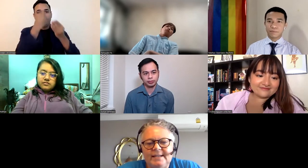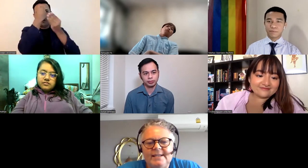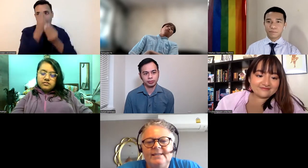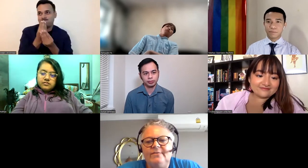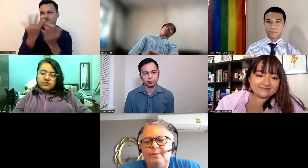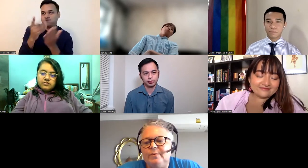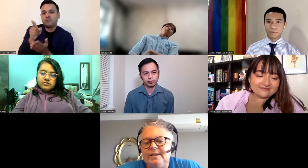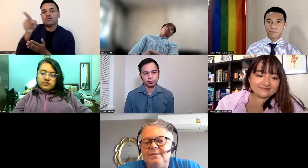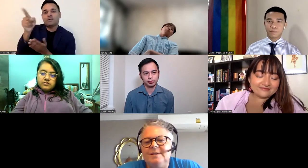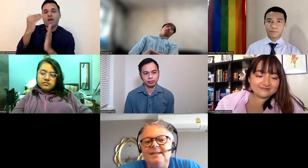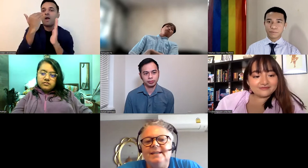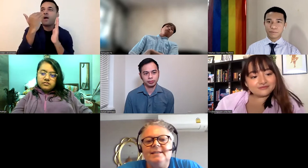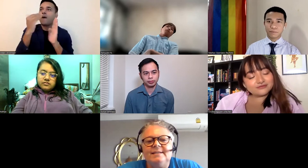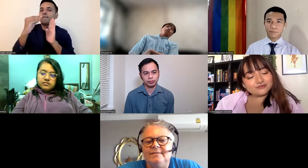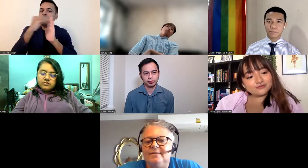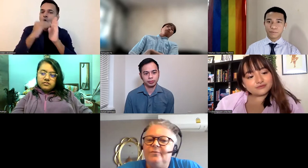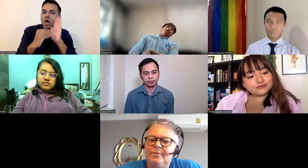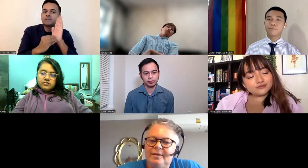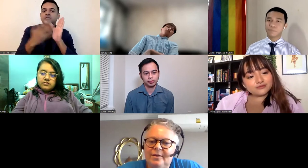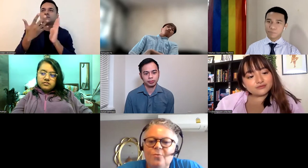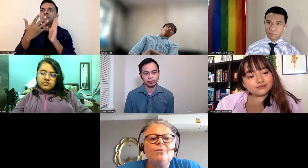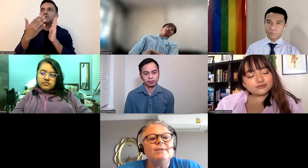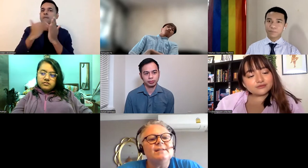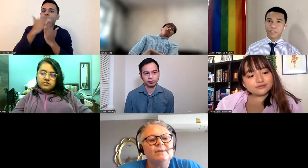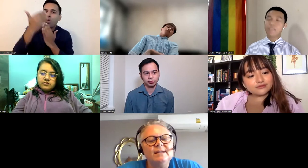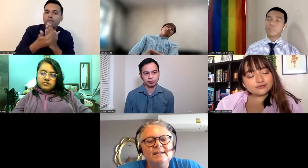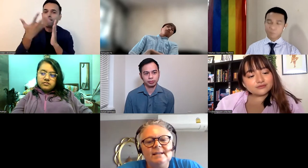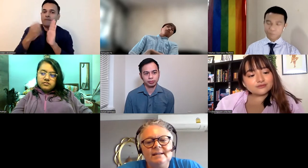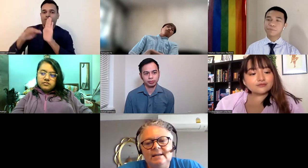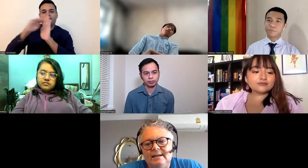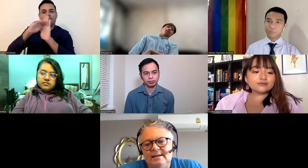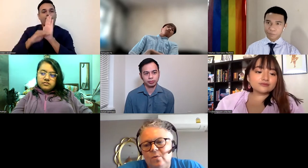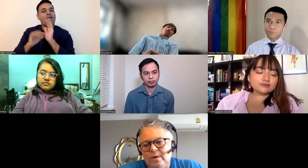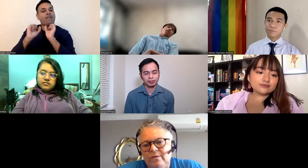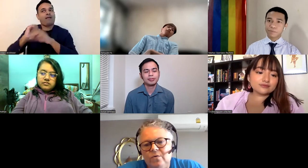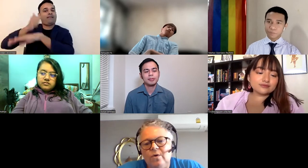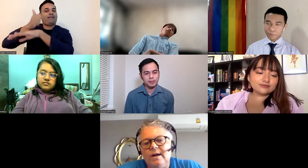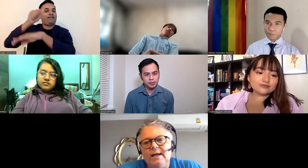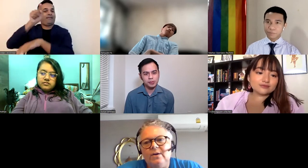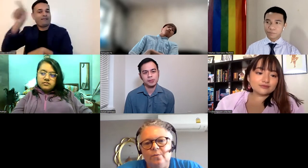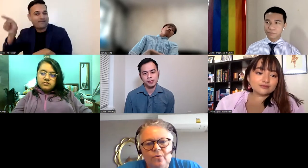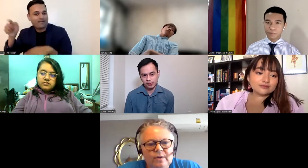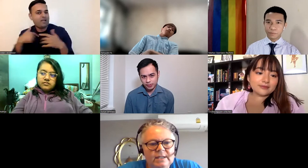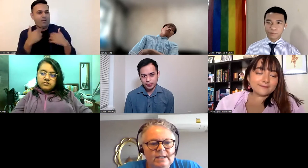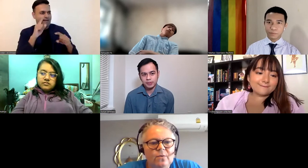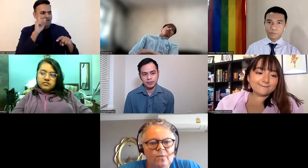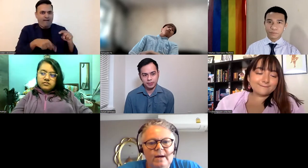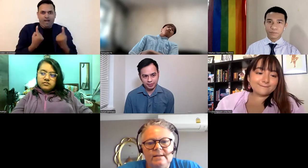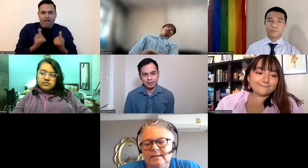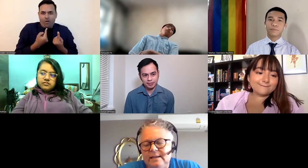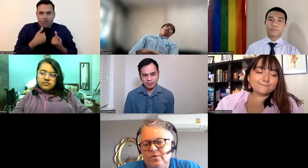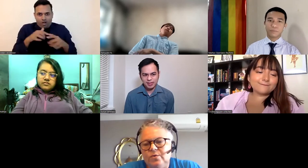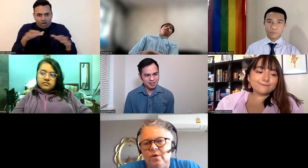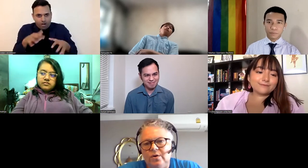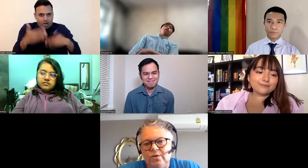organizations of people with disabilities, with youth with disabilities, So if you are in a community where